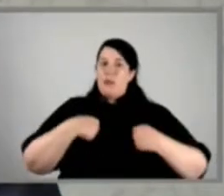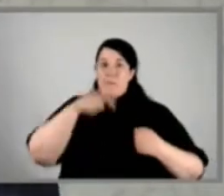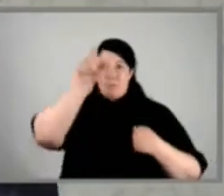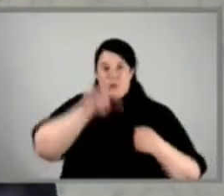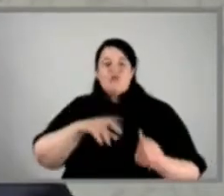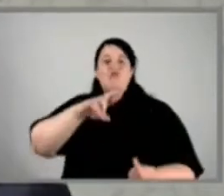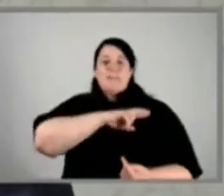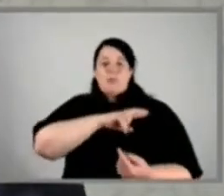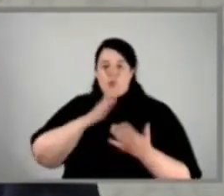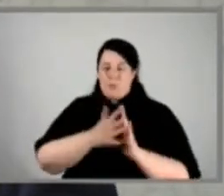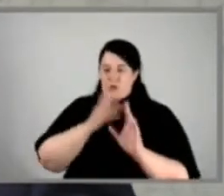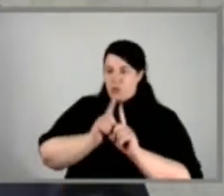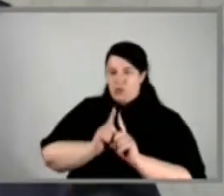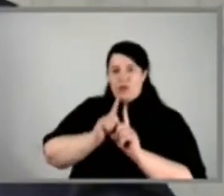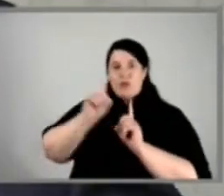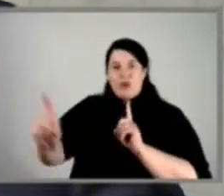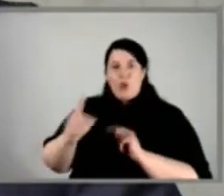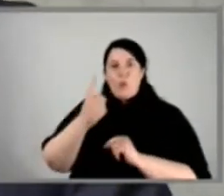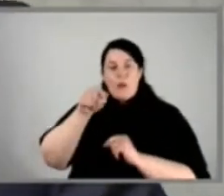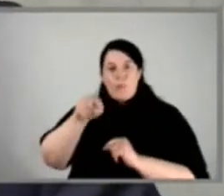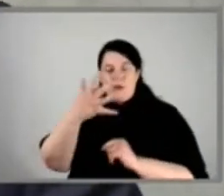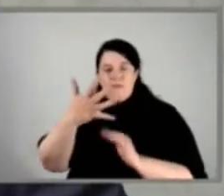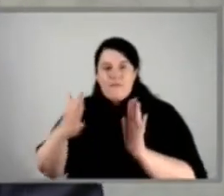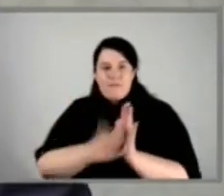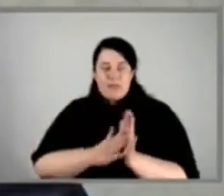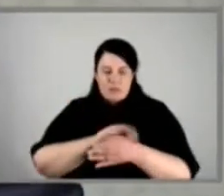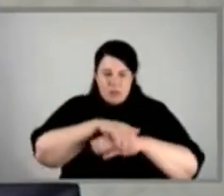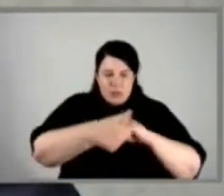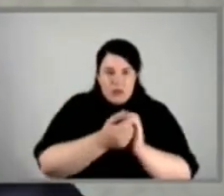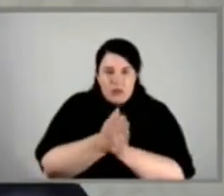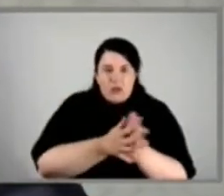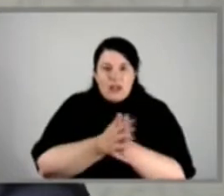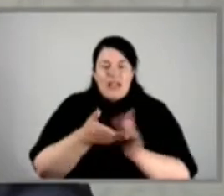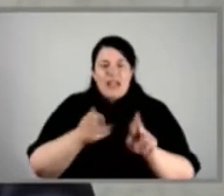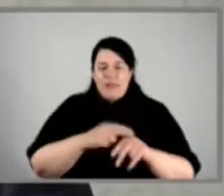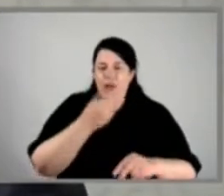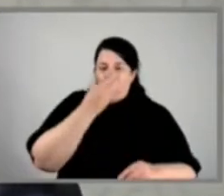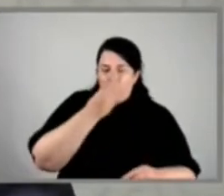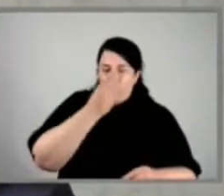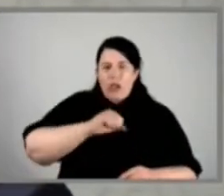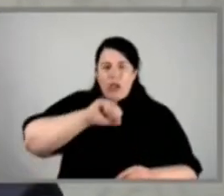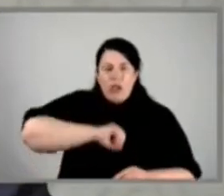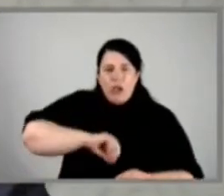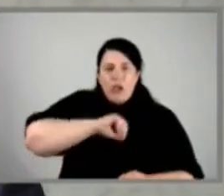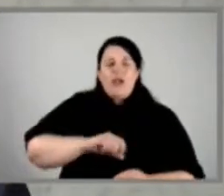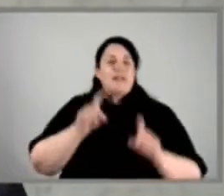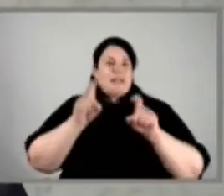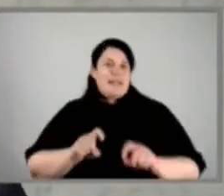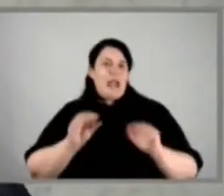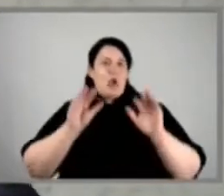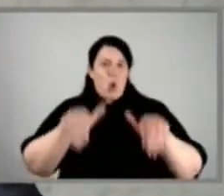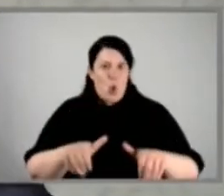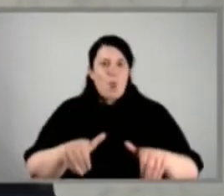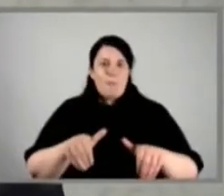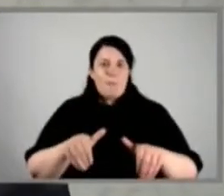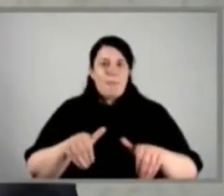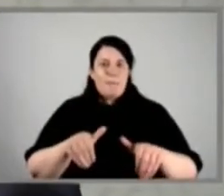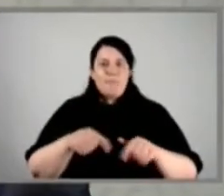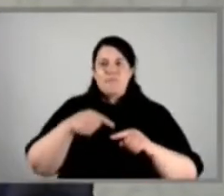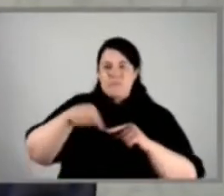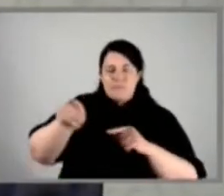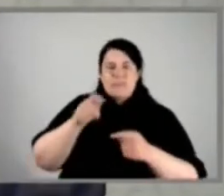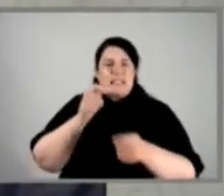through hygiene practices and staying home if unwell, through physical distancing and other measures at a more